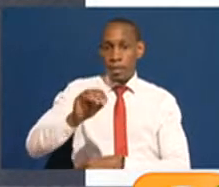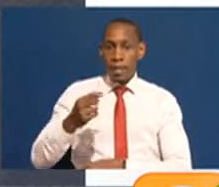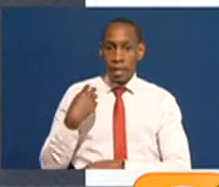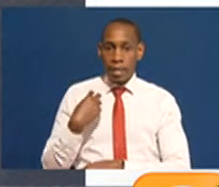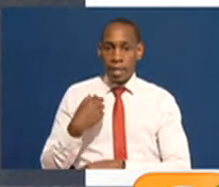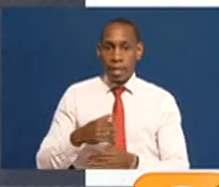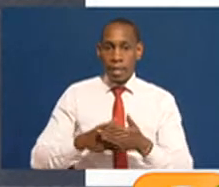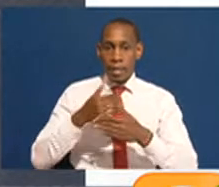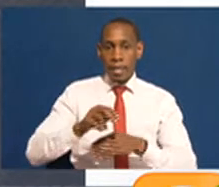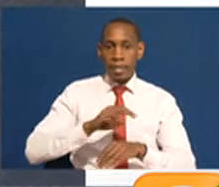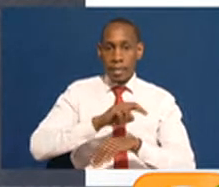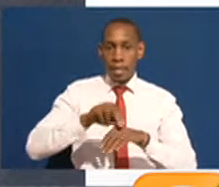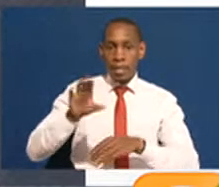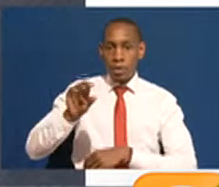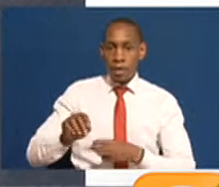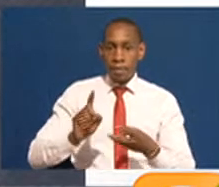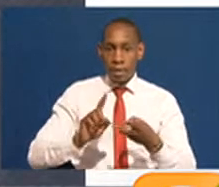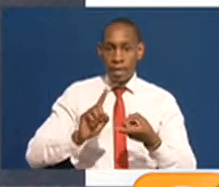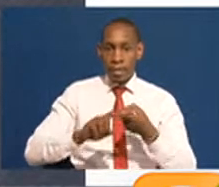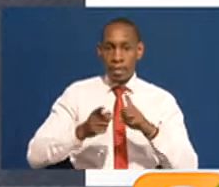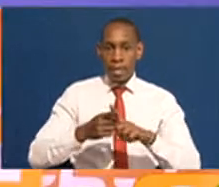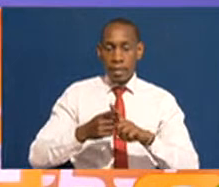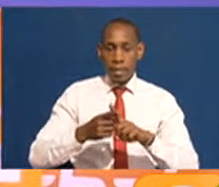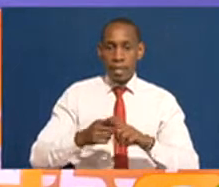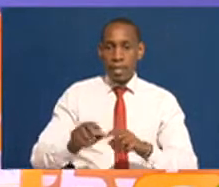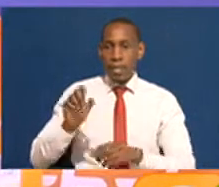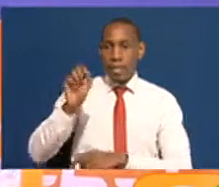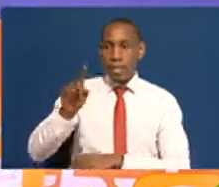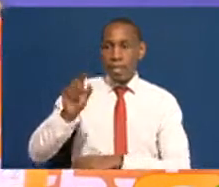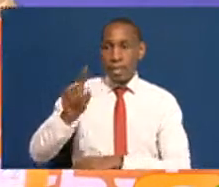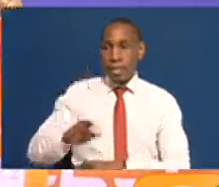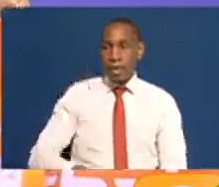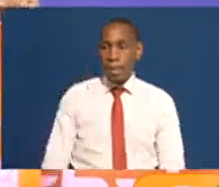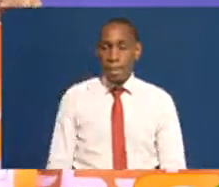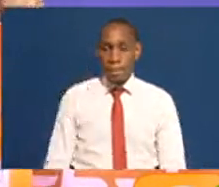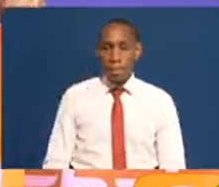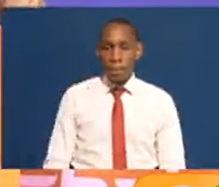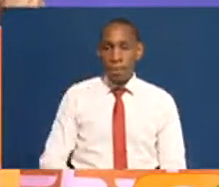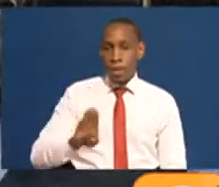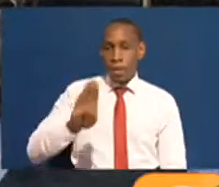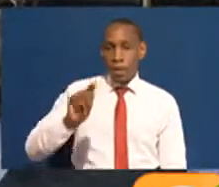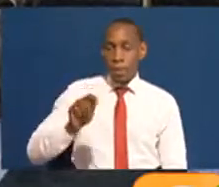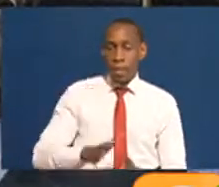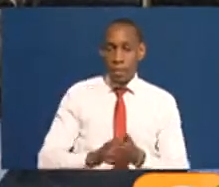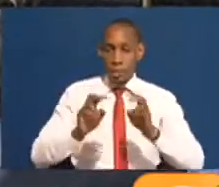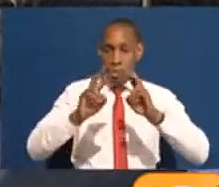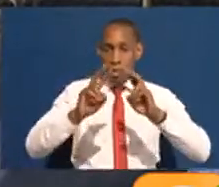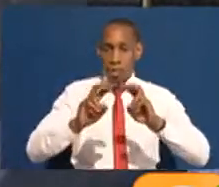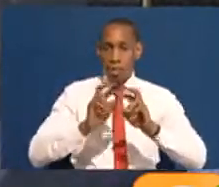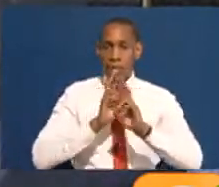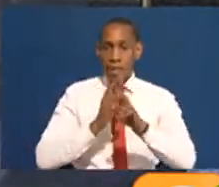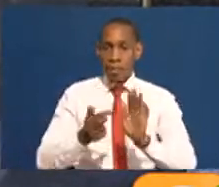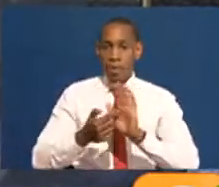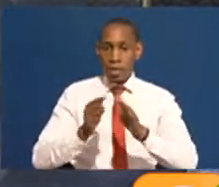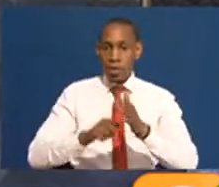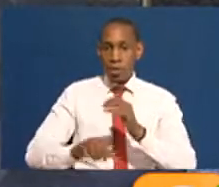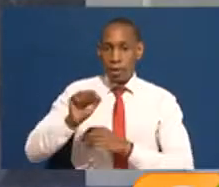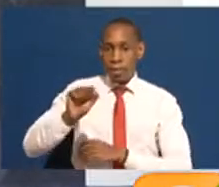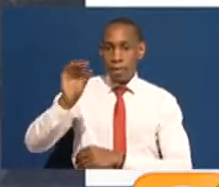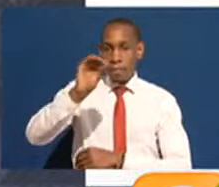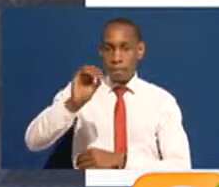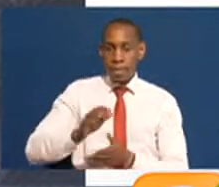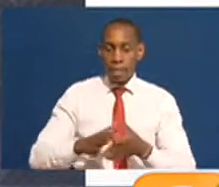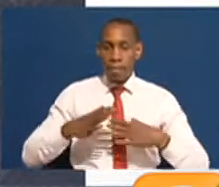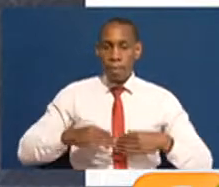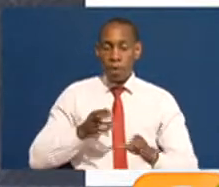Nation Africa, Standard Media, and The Star. In the betting space, the survey says 5% of those who participated